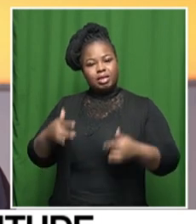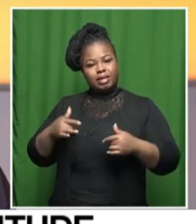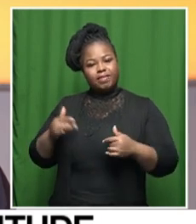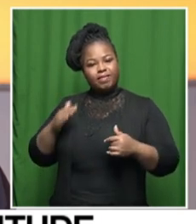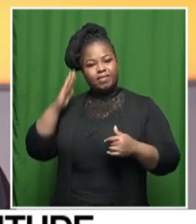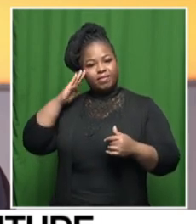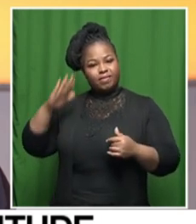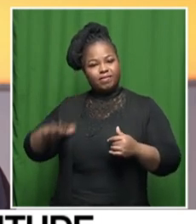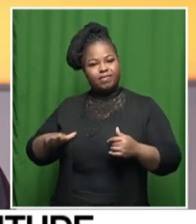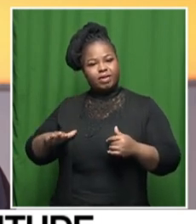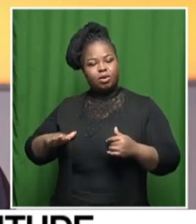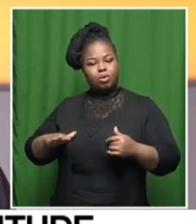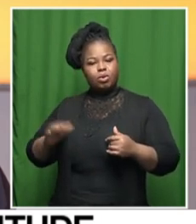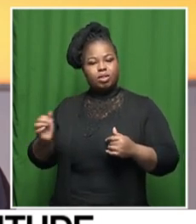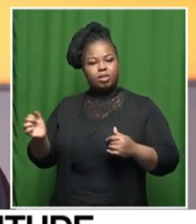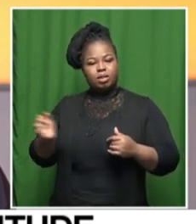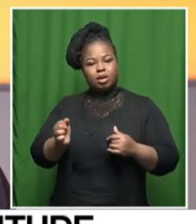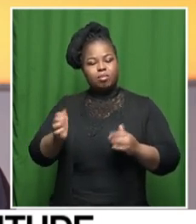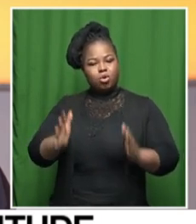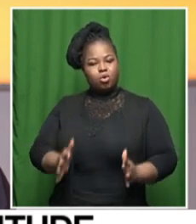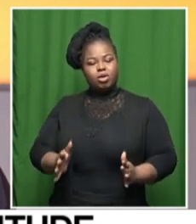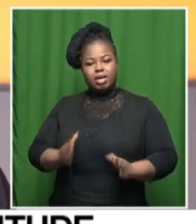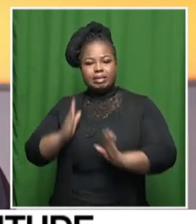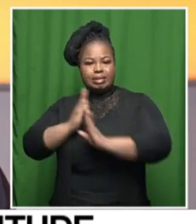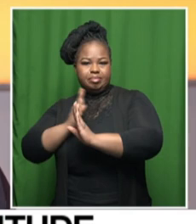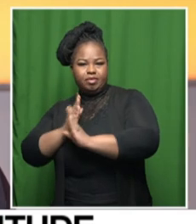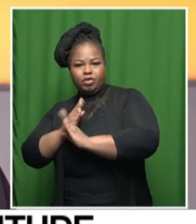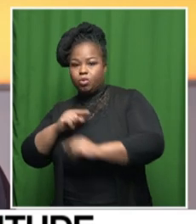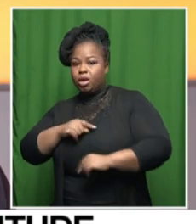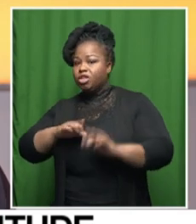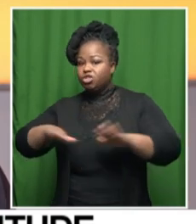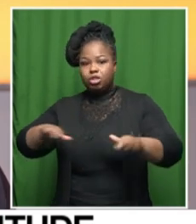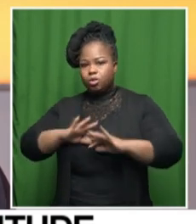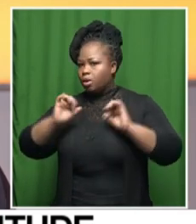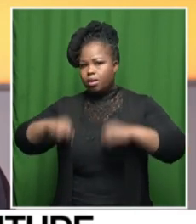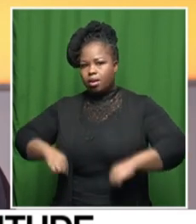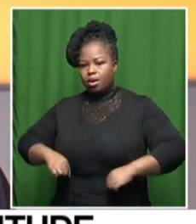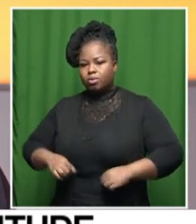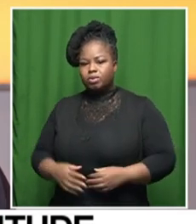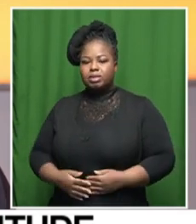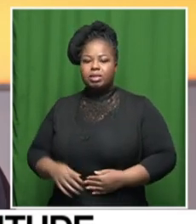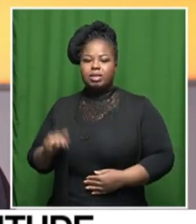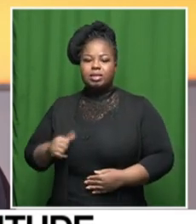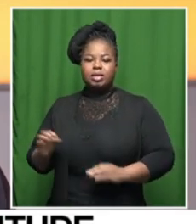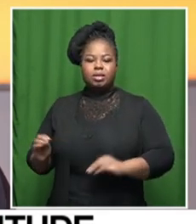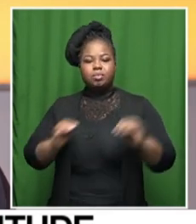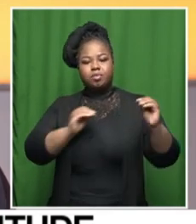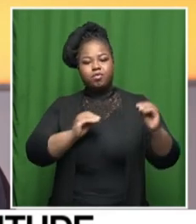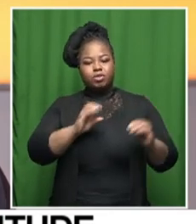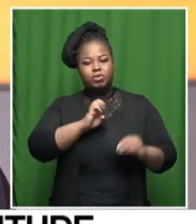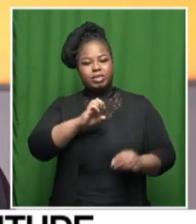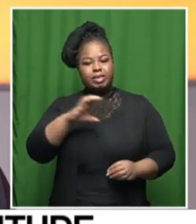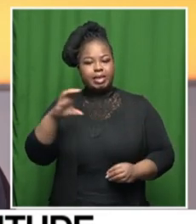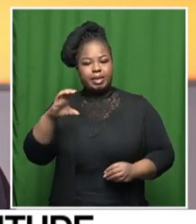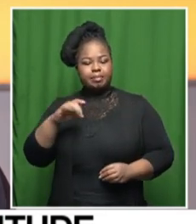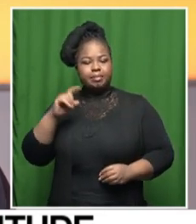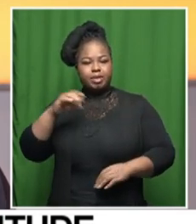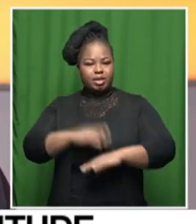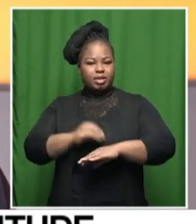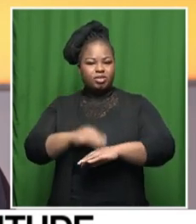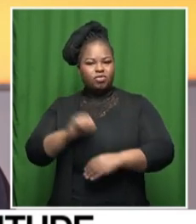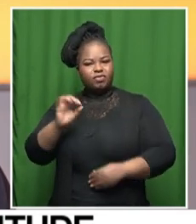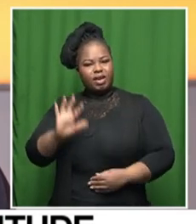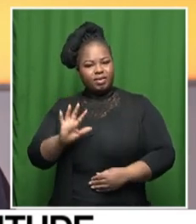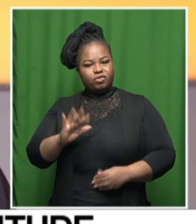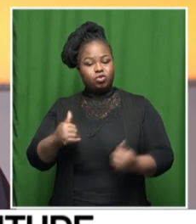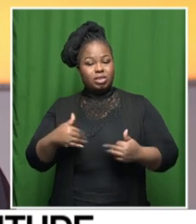secretly because children are not allowed at her workplace. And then she was shipped off to the Eastern Cape at the age of 5 to